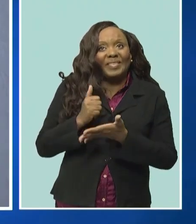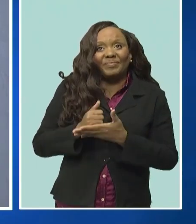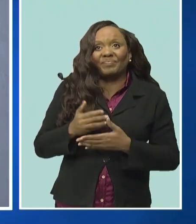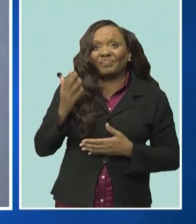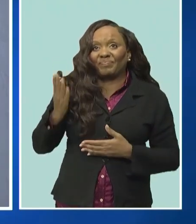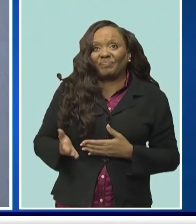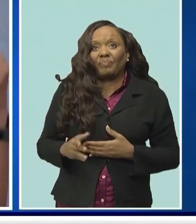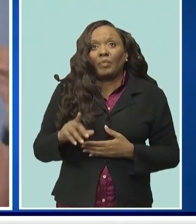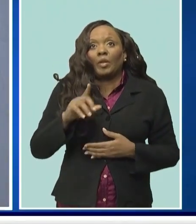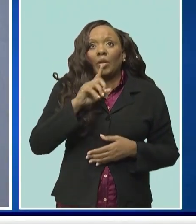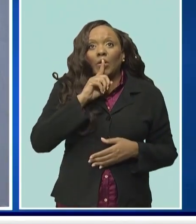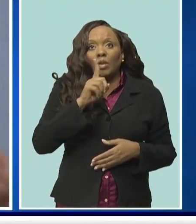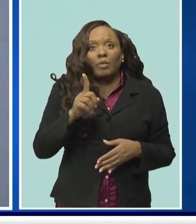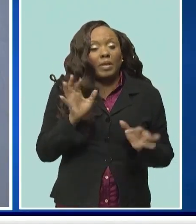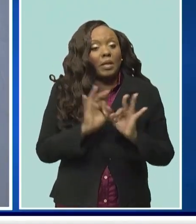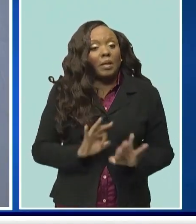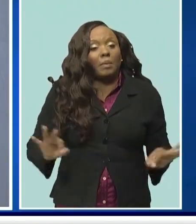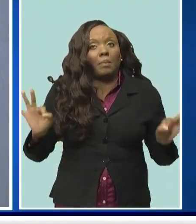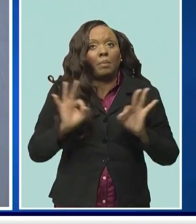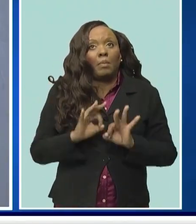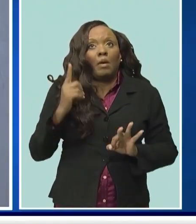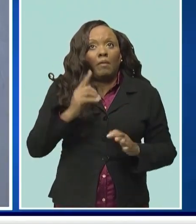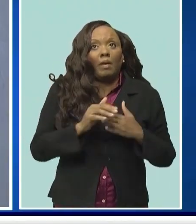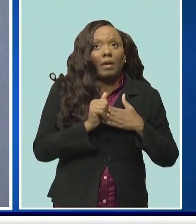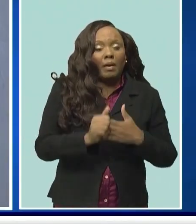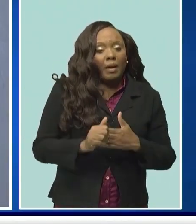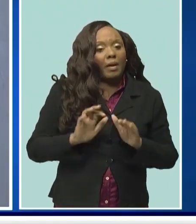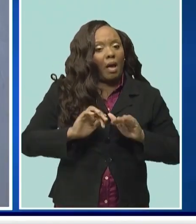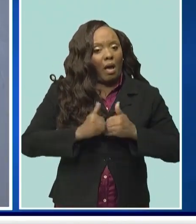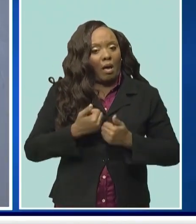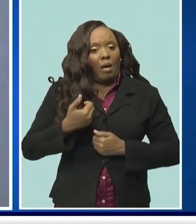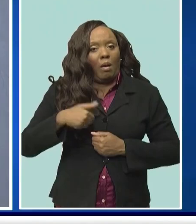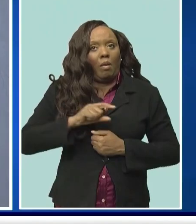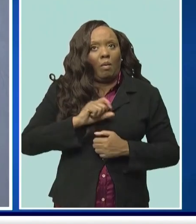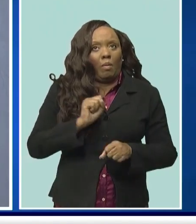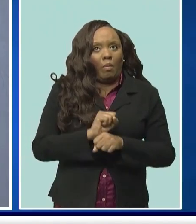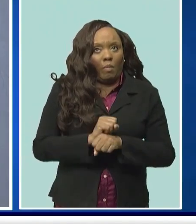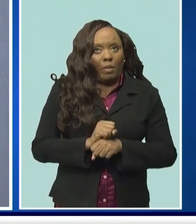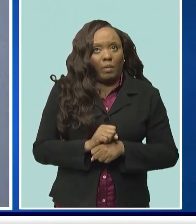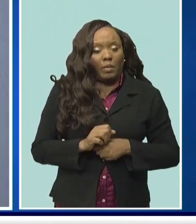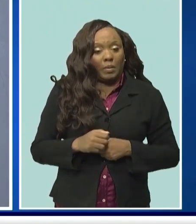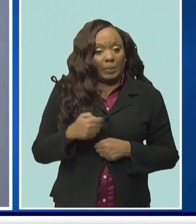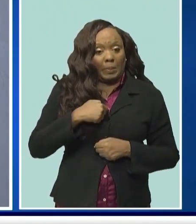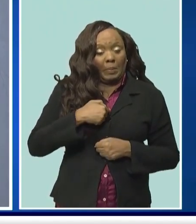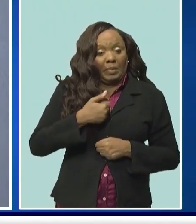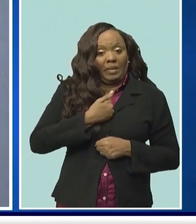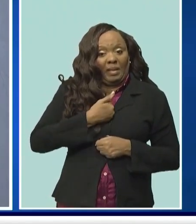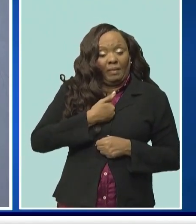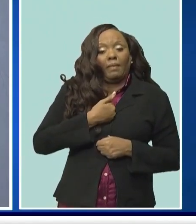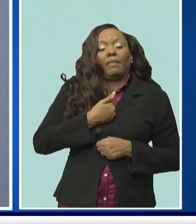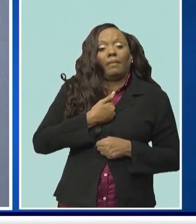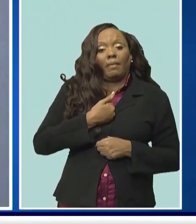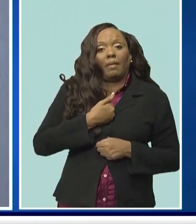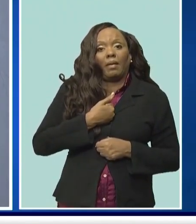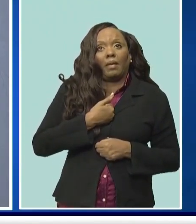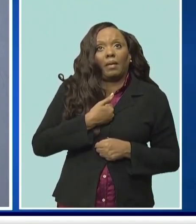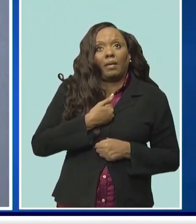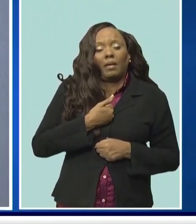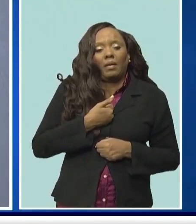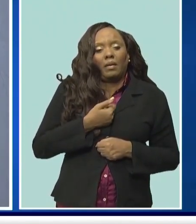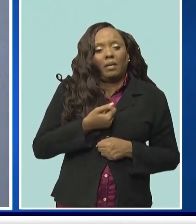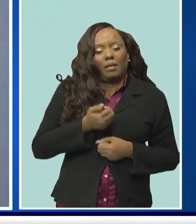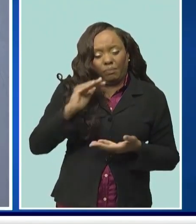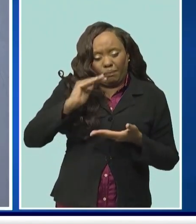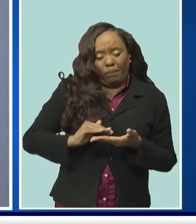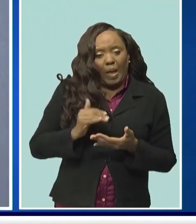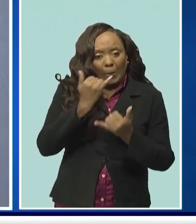incredibly important to guide how we operate. And I personally have found that nowadays there are less mistakes being made,